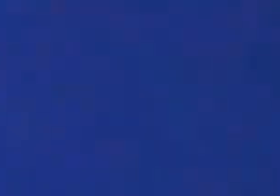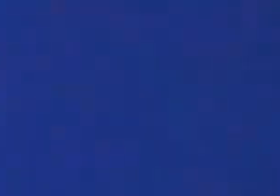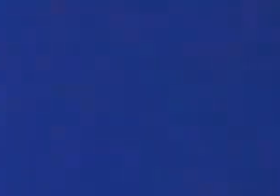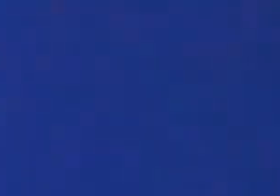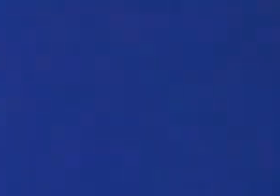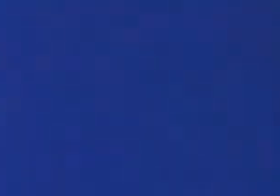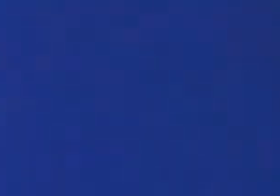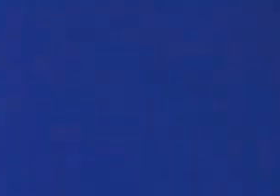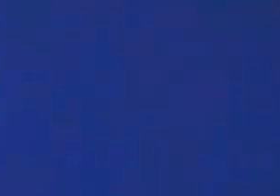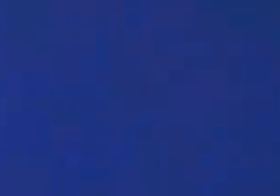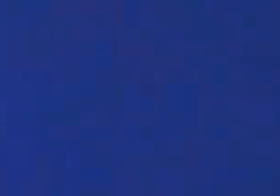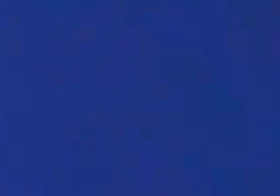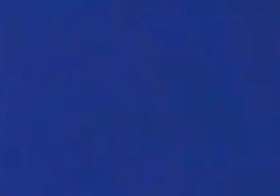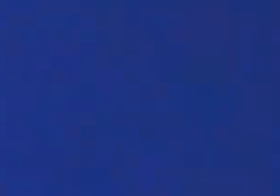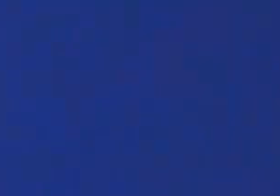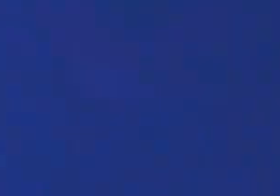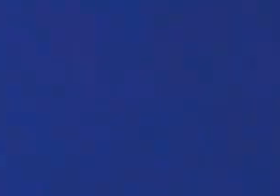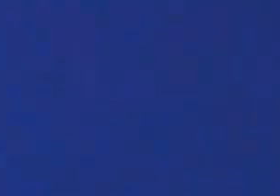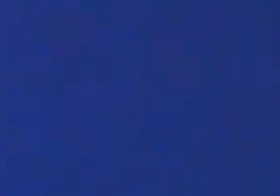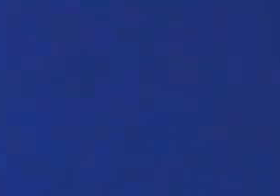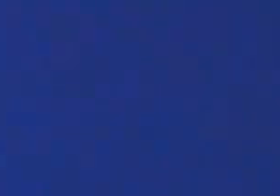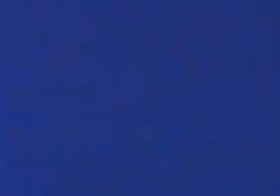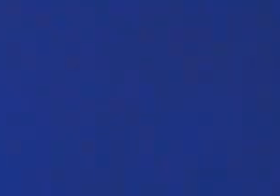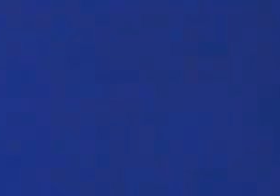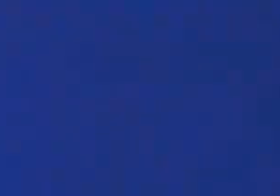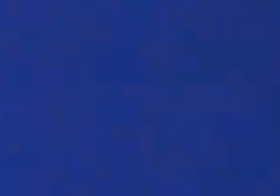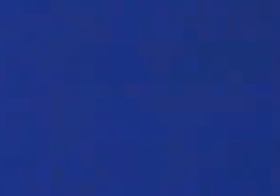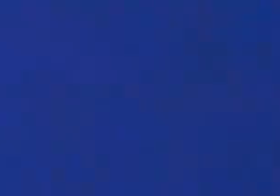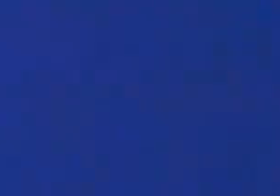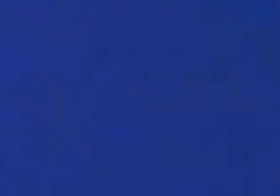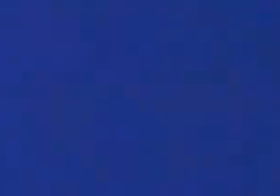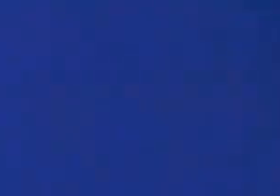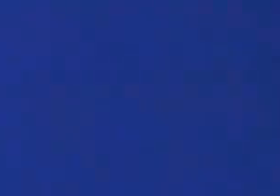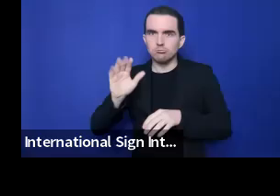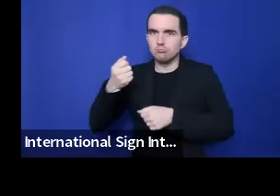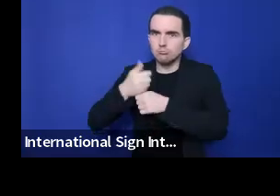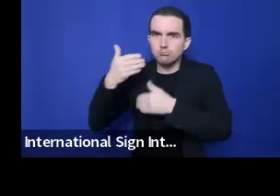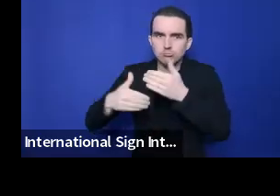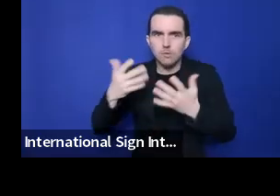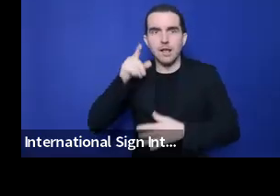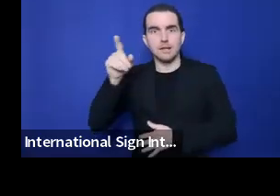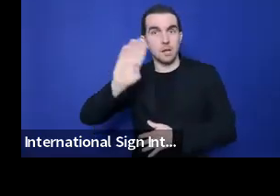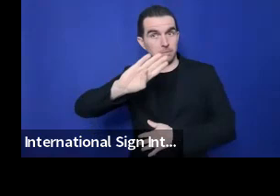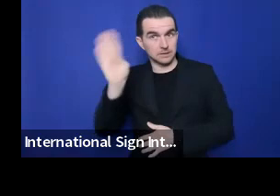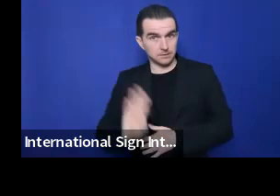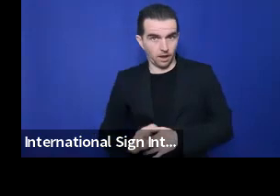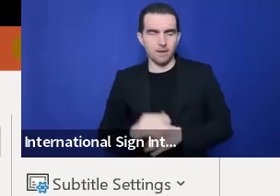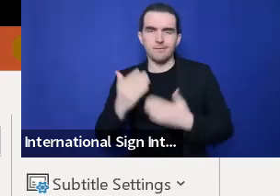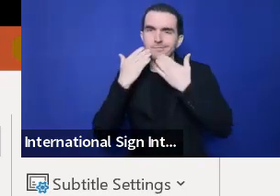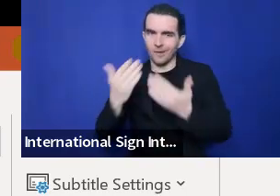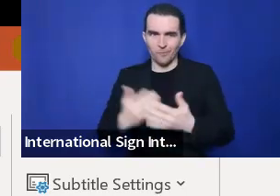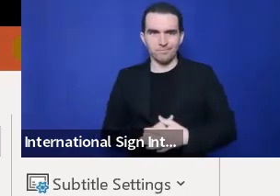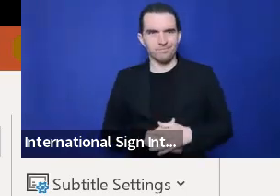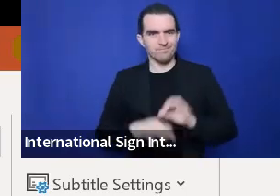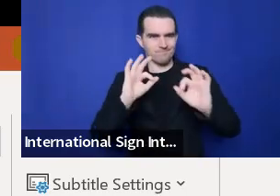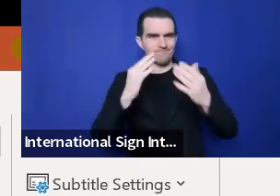I'm going to be sharing some slides for this session. So hopefully you will also be able